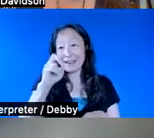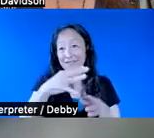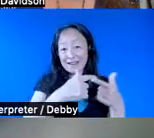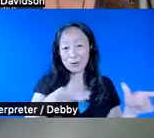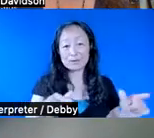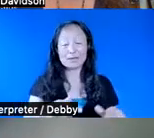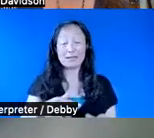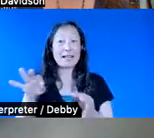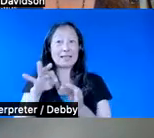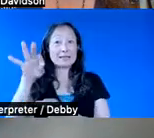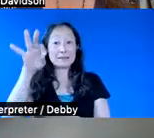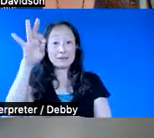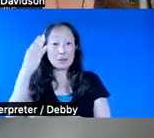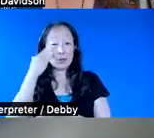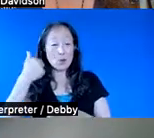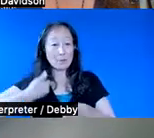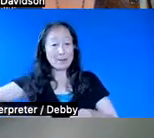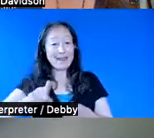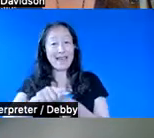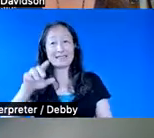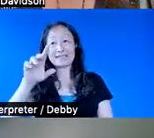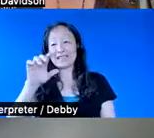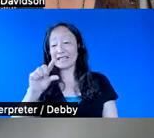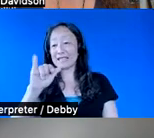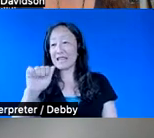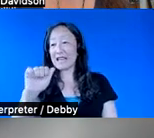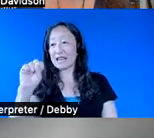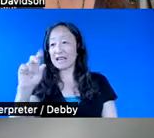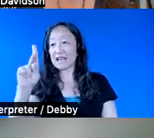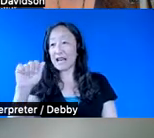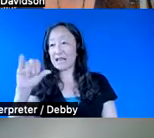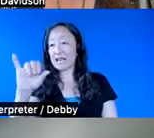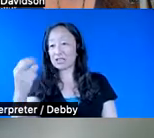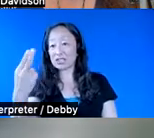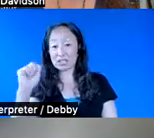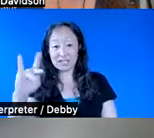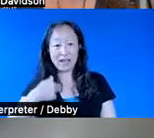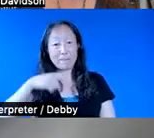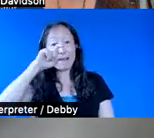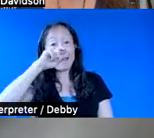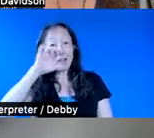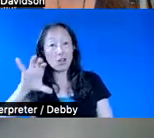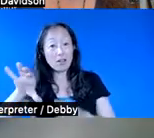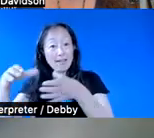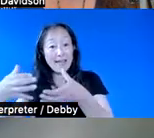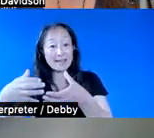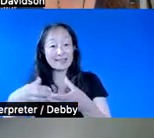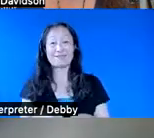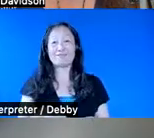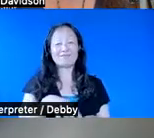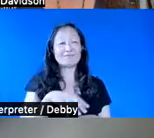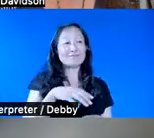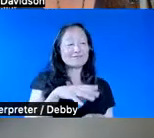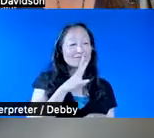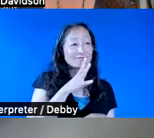me as Giwatayashik. Magizi Indodame, I am Eagle Clan. Gawa Babaganikag Ishkonigan